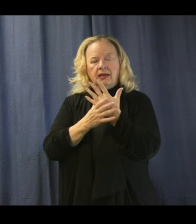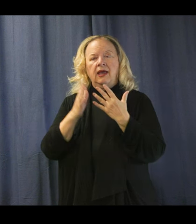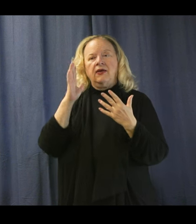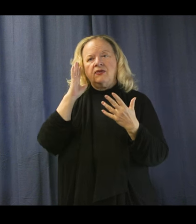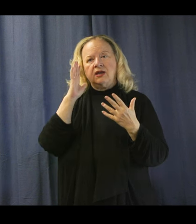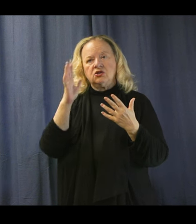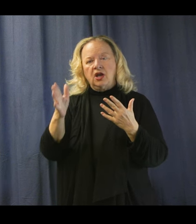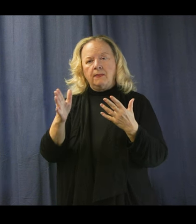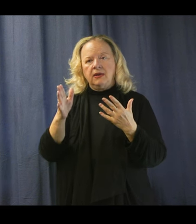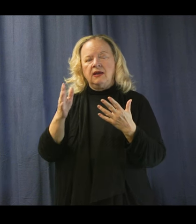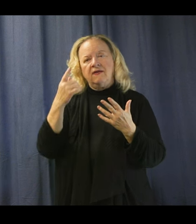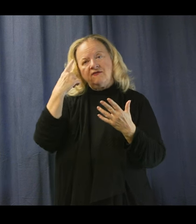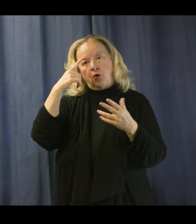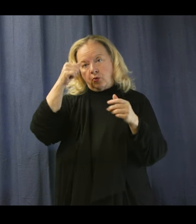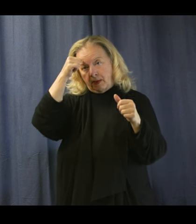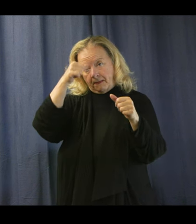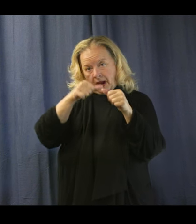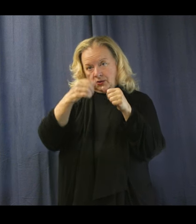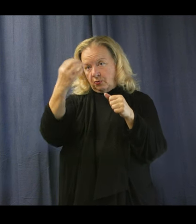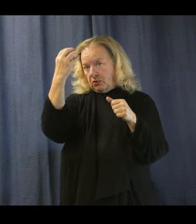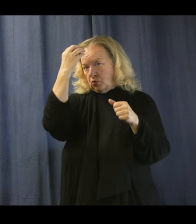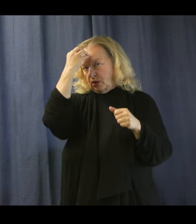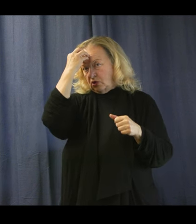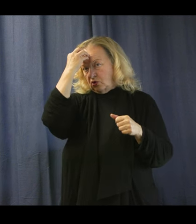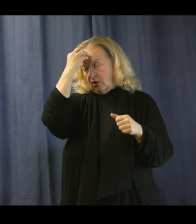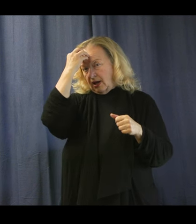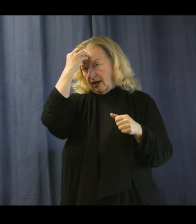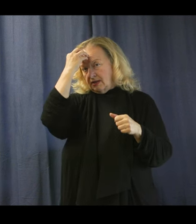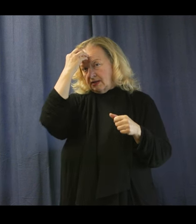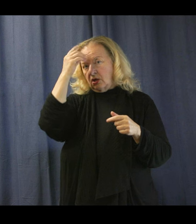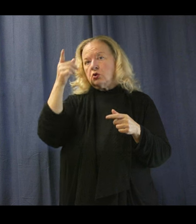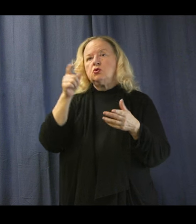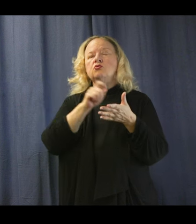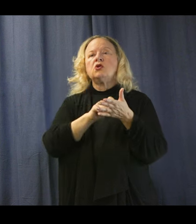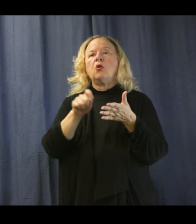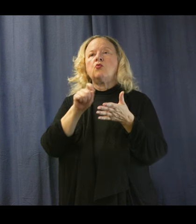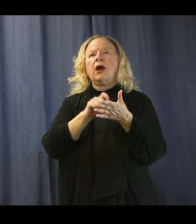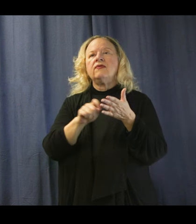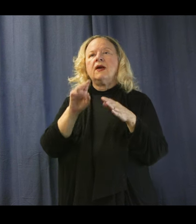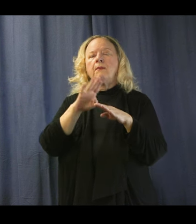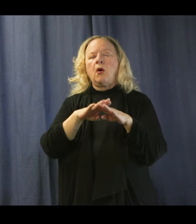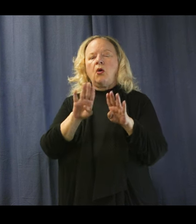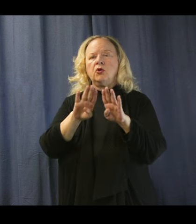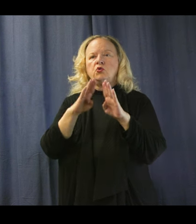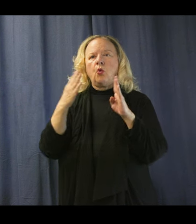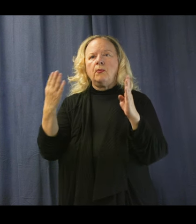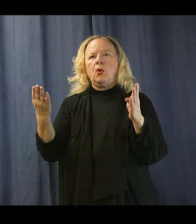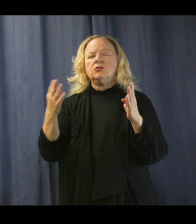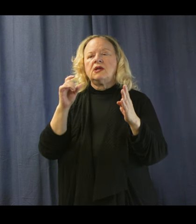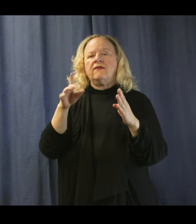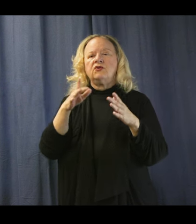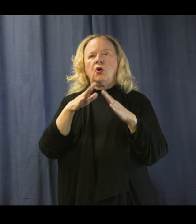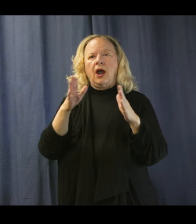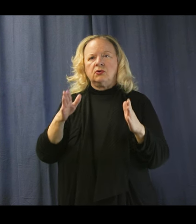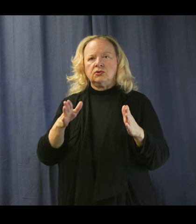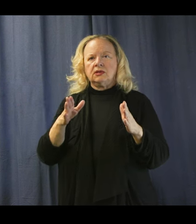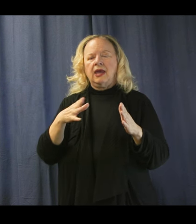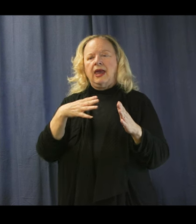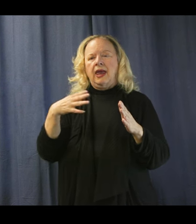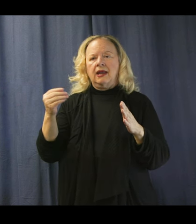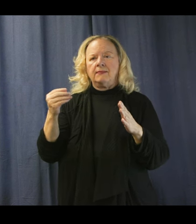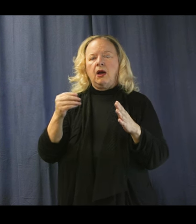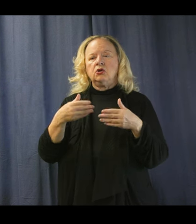hand, and they shall be for a reminder between your eyes. You shall write them on the doorpost of your